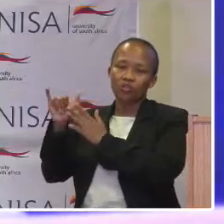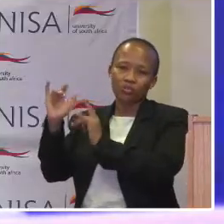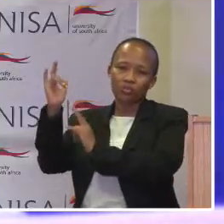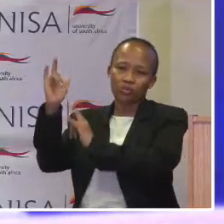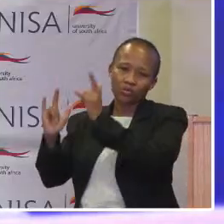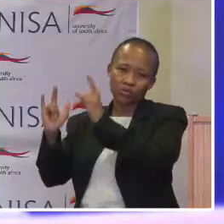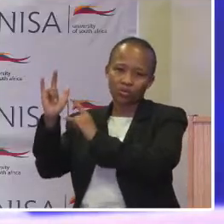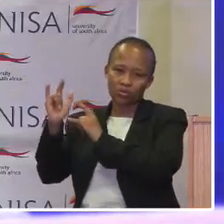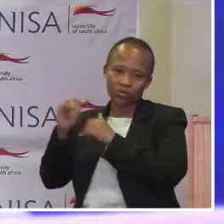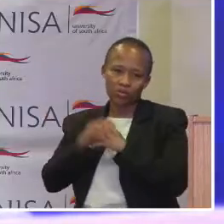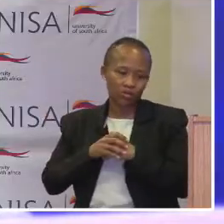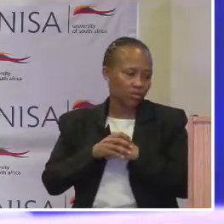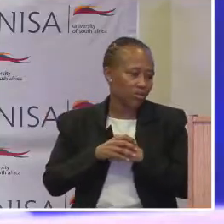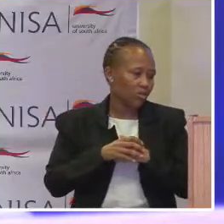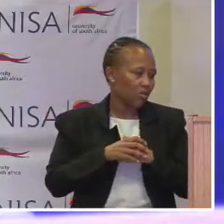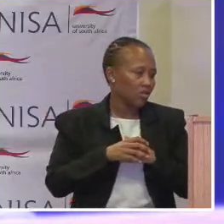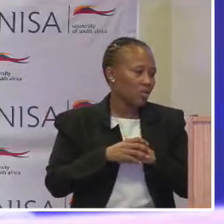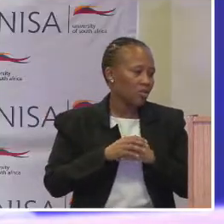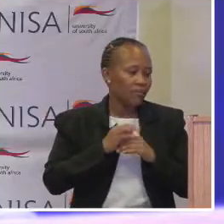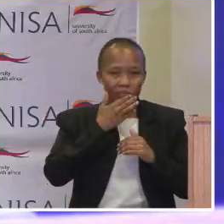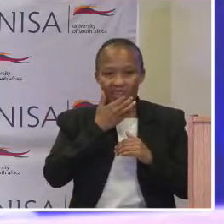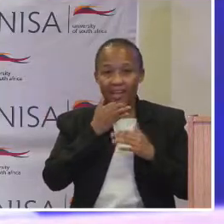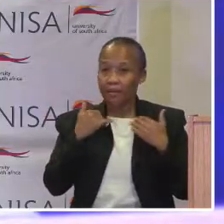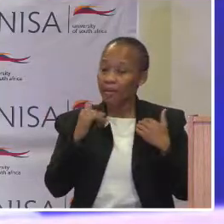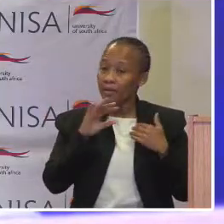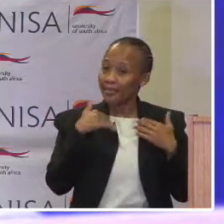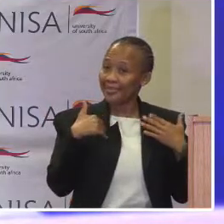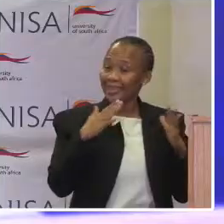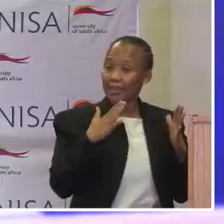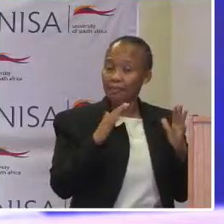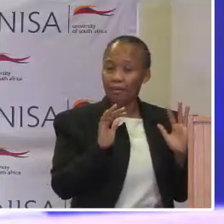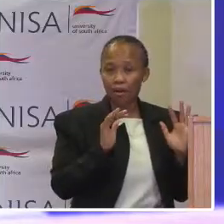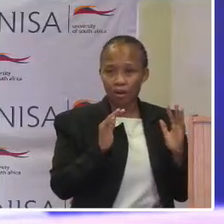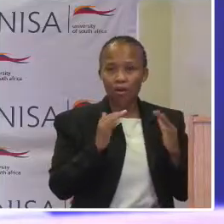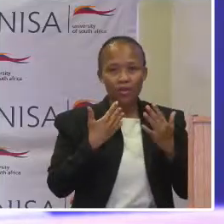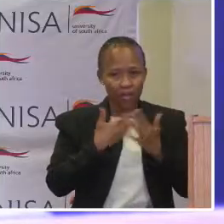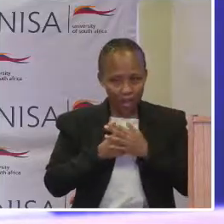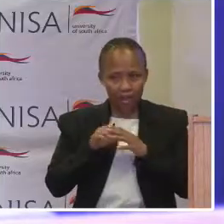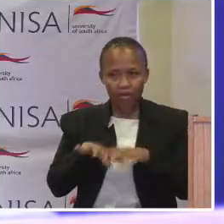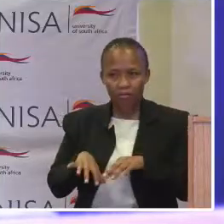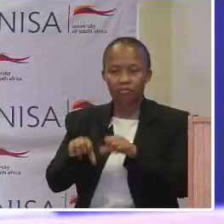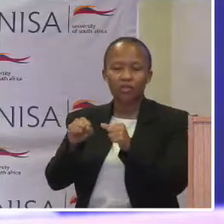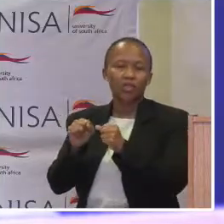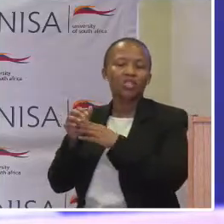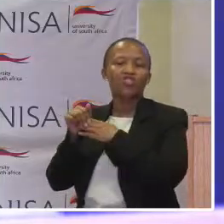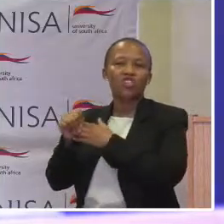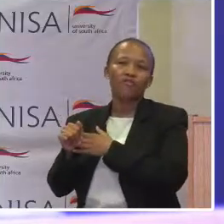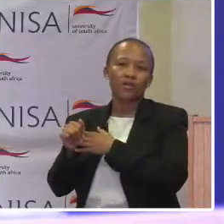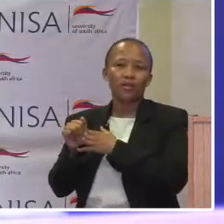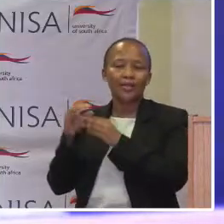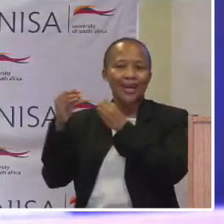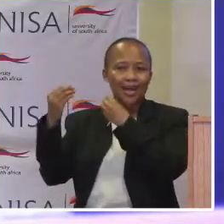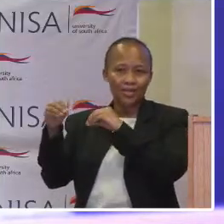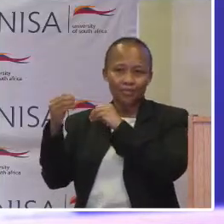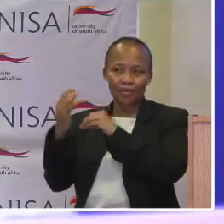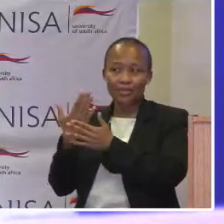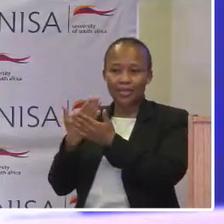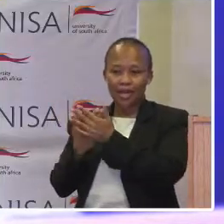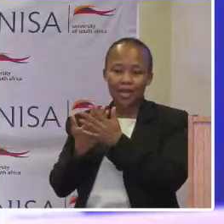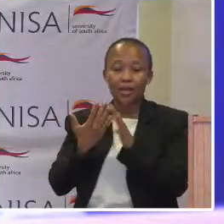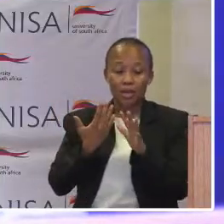entrepreneurial innovations and by startups and tech-driven enterprises be integrated into